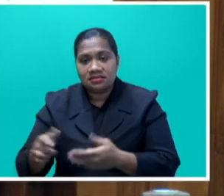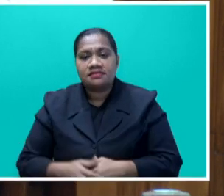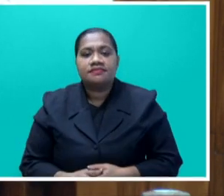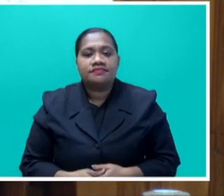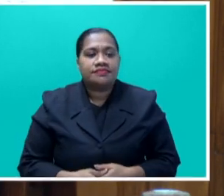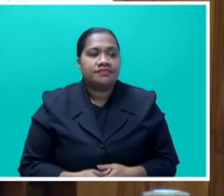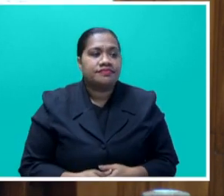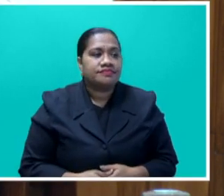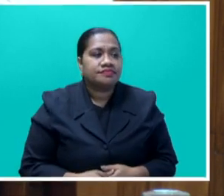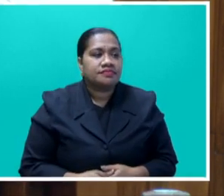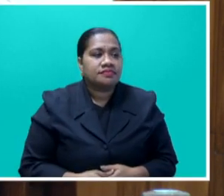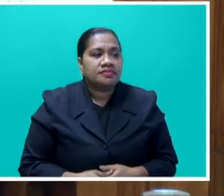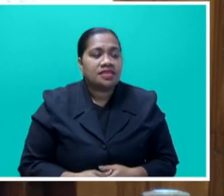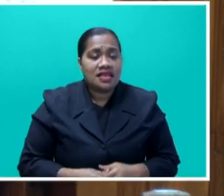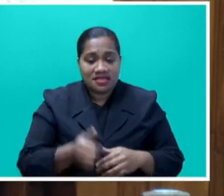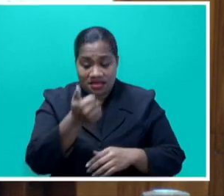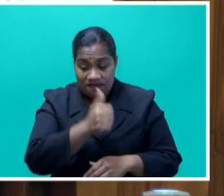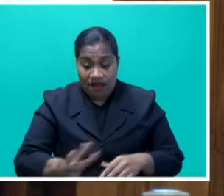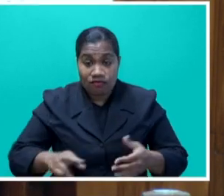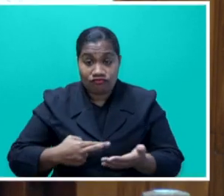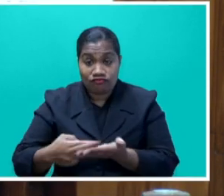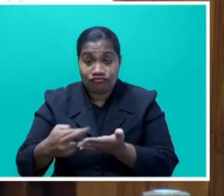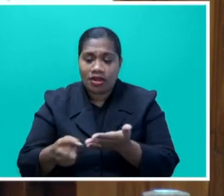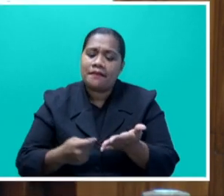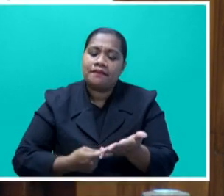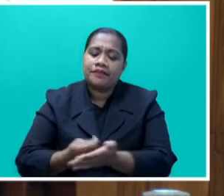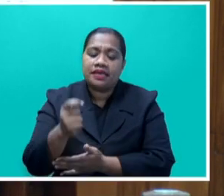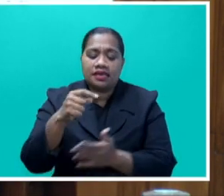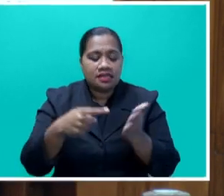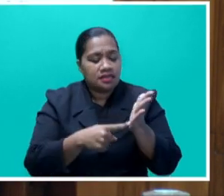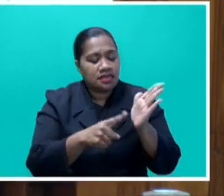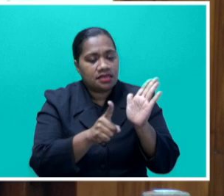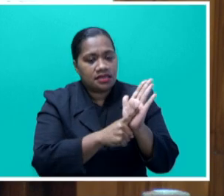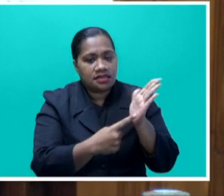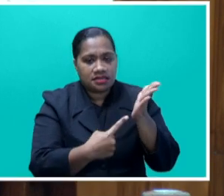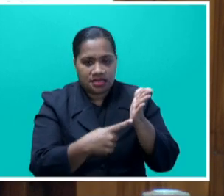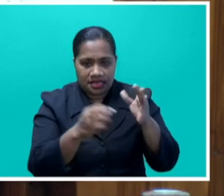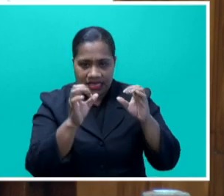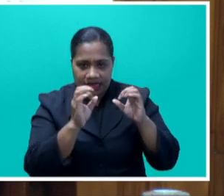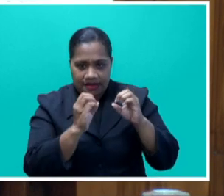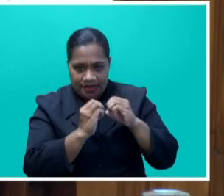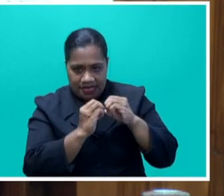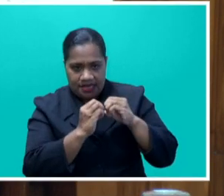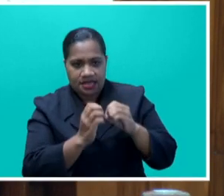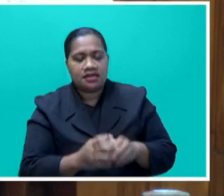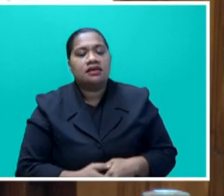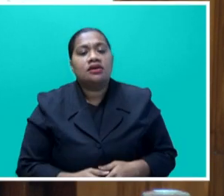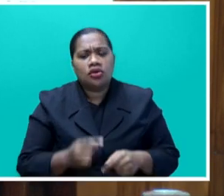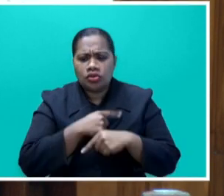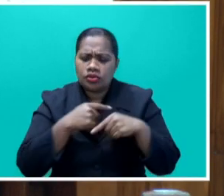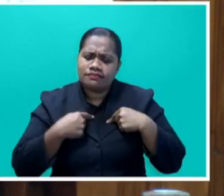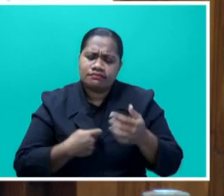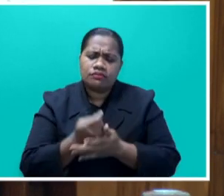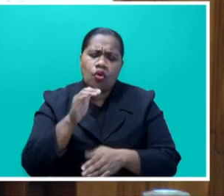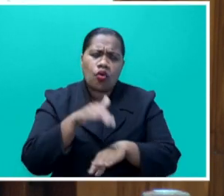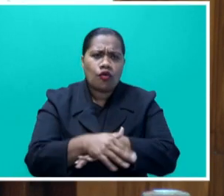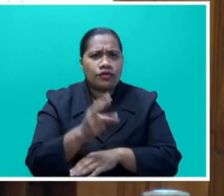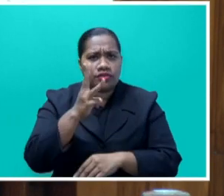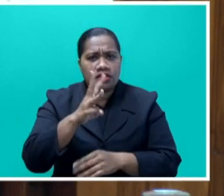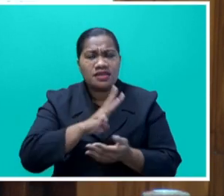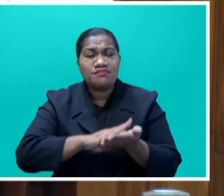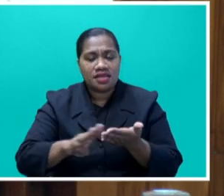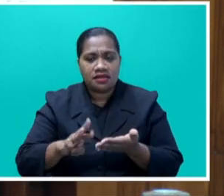yearly ground rent is paid to TLTB by the ministry in full. We have paid over 3 million in lease premiums